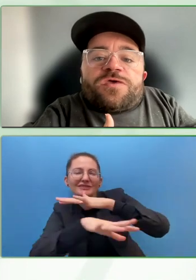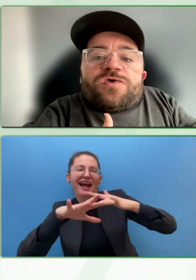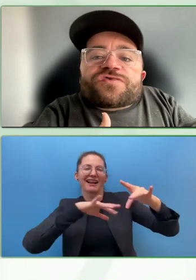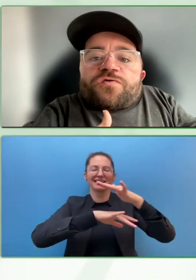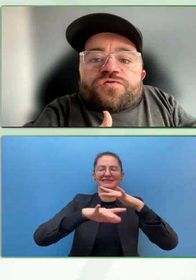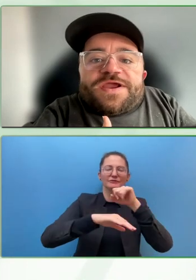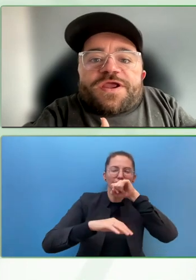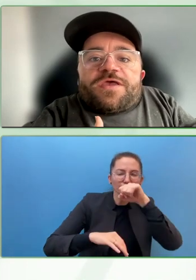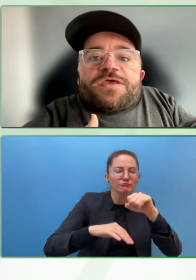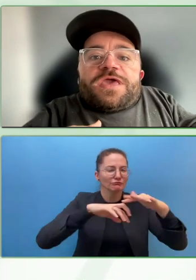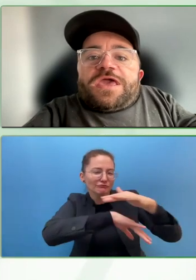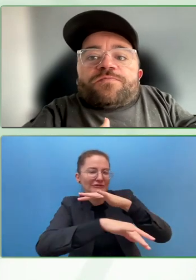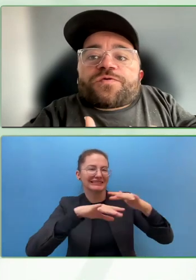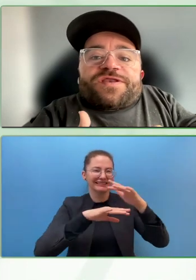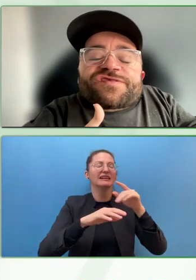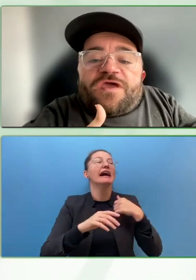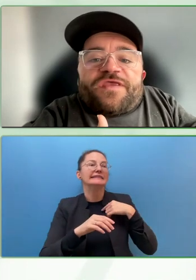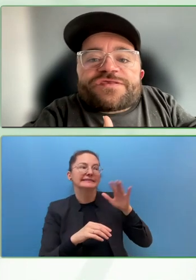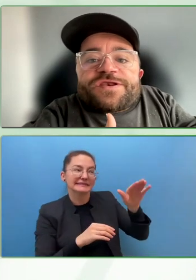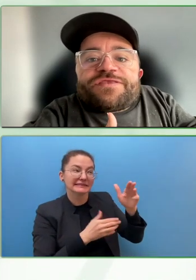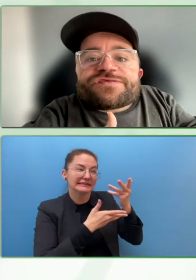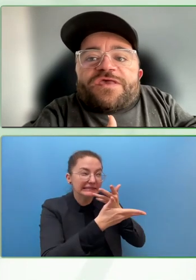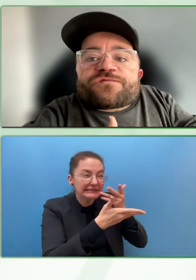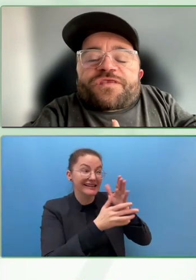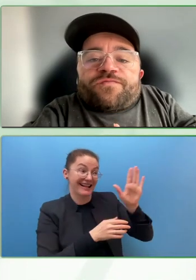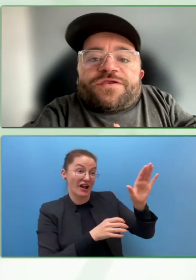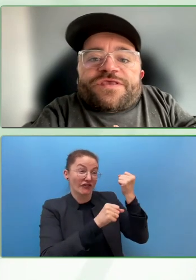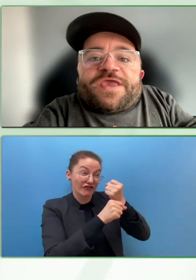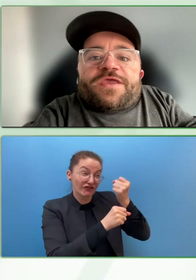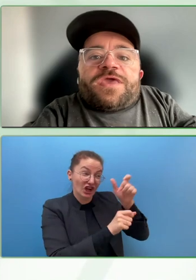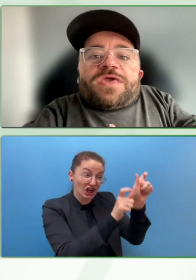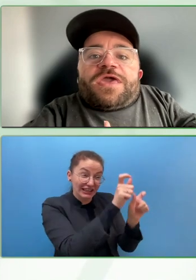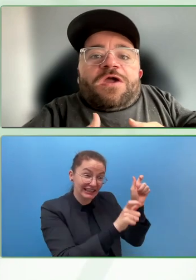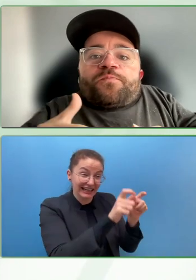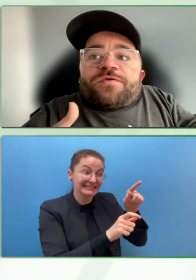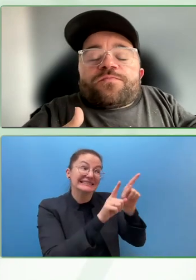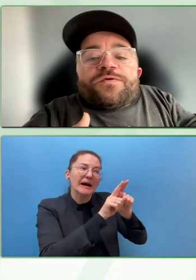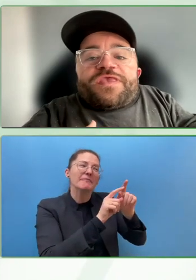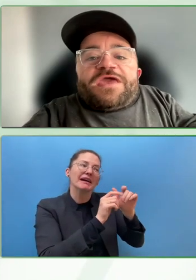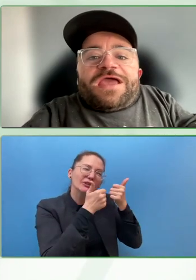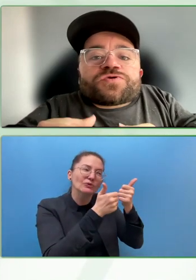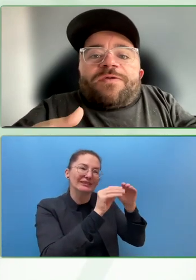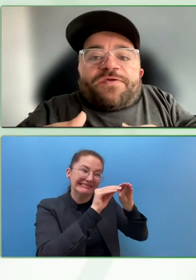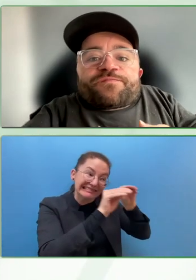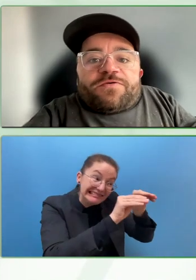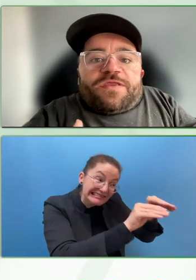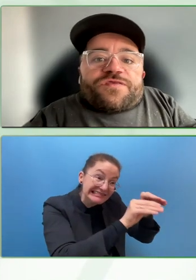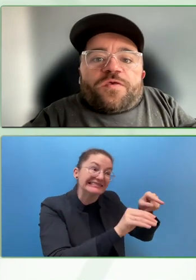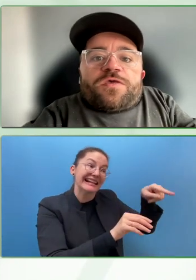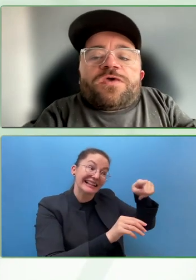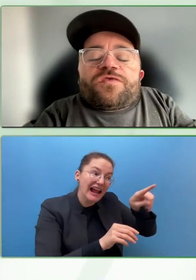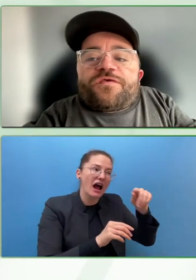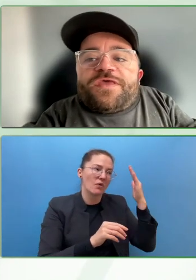on social media, doing surveys and insights with the community, helping them with their actual web